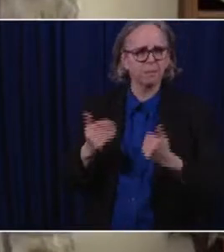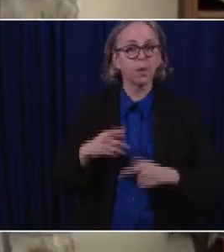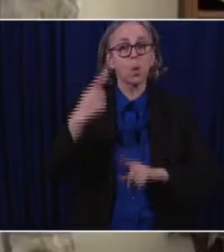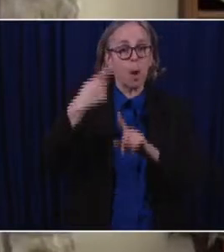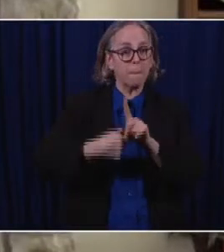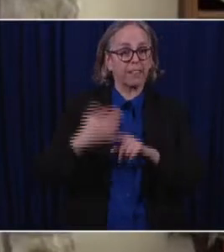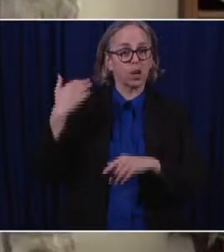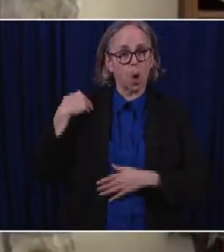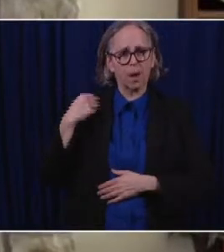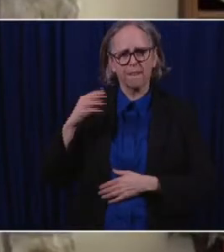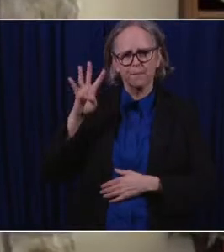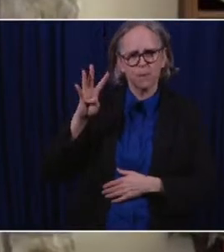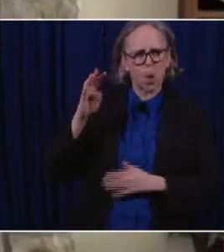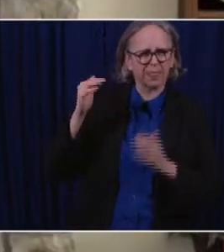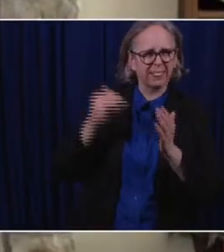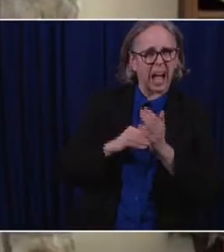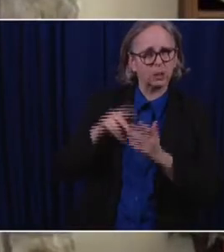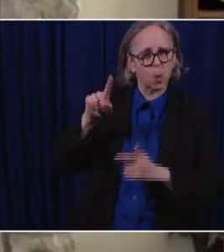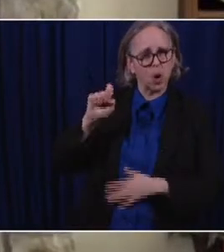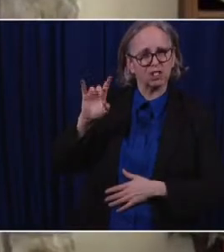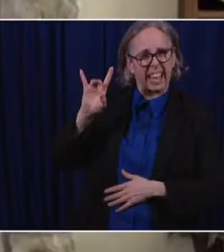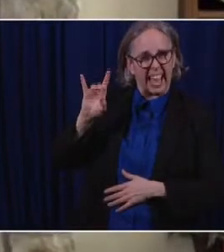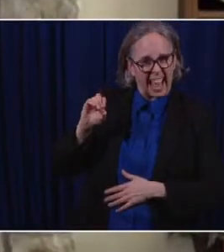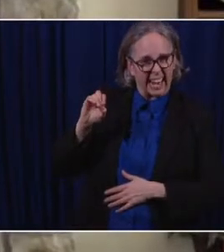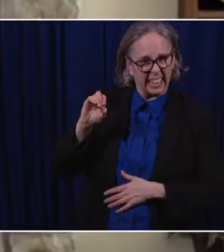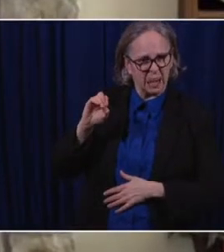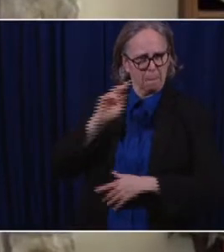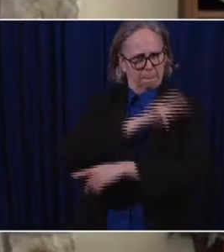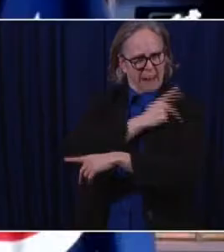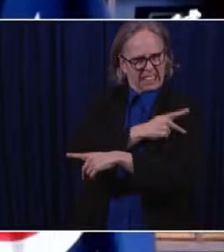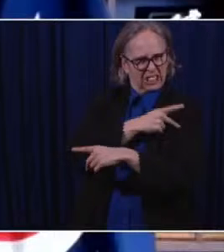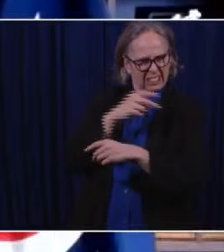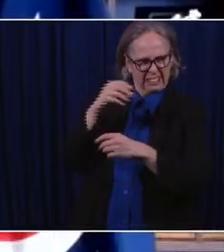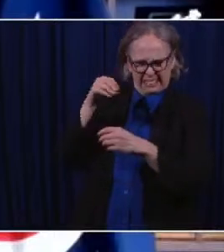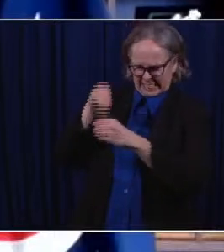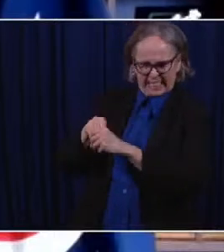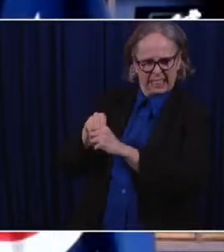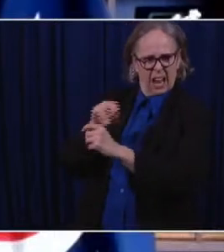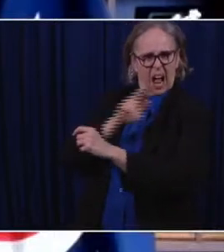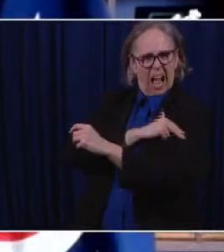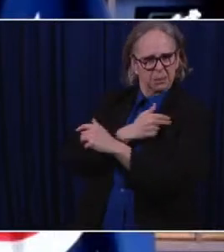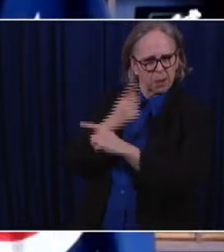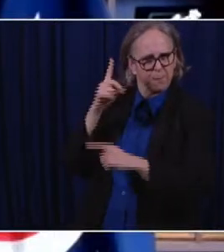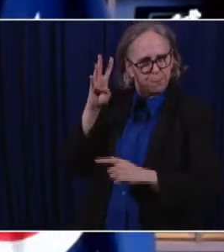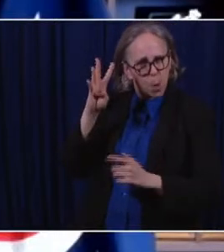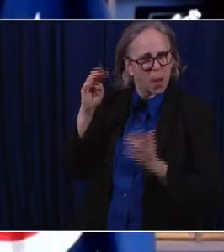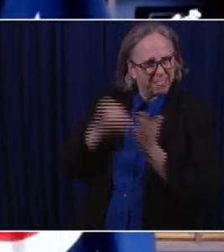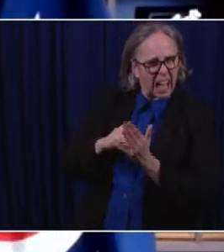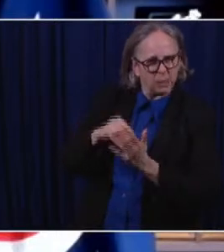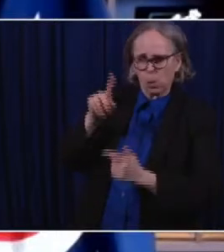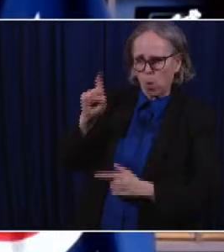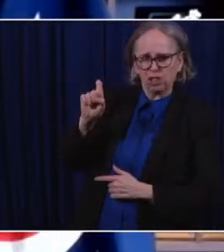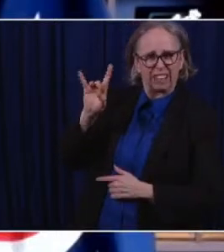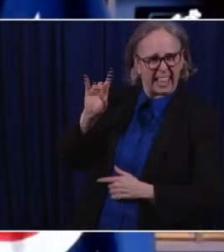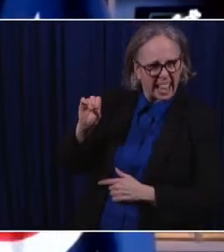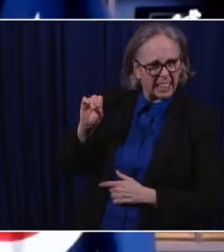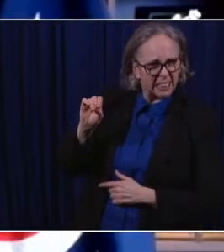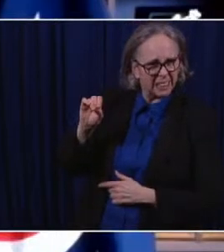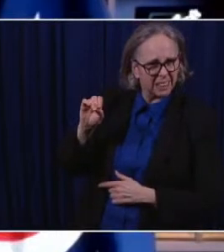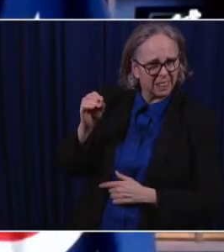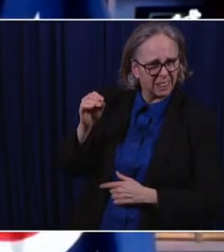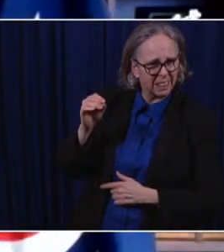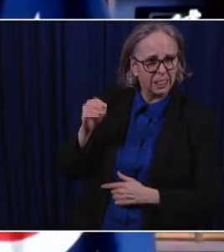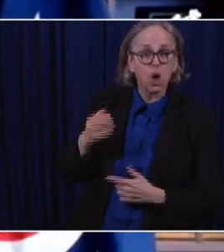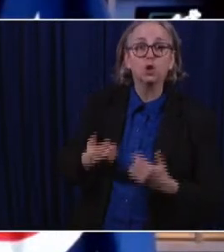4,180 people in the hospital due to COVID. On January the 9th, that's what our numbers were. And